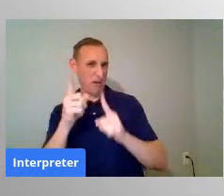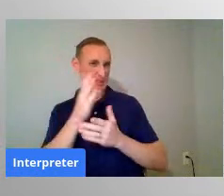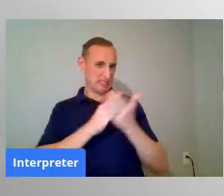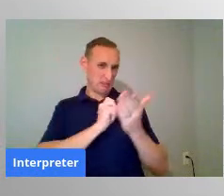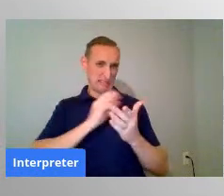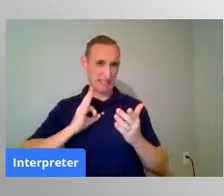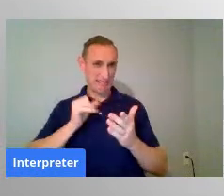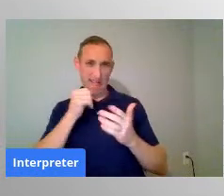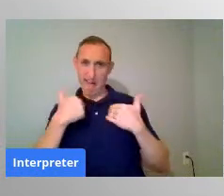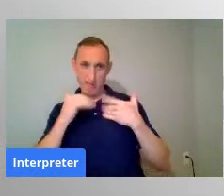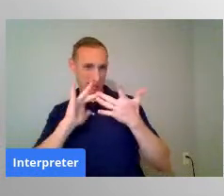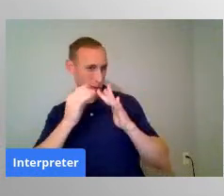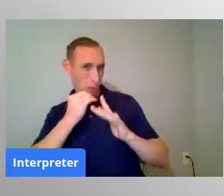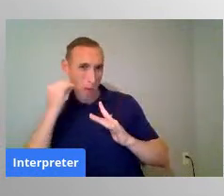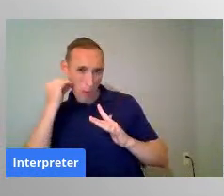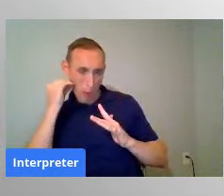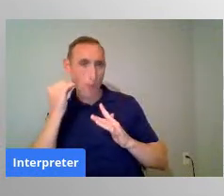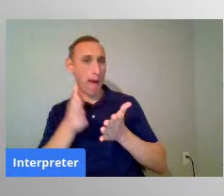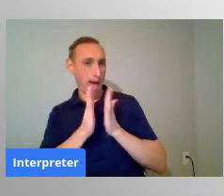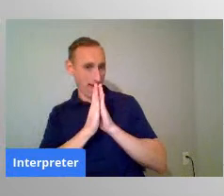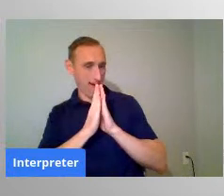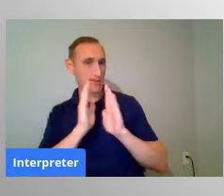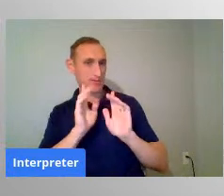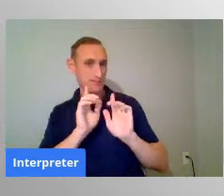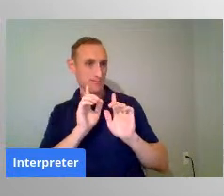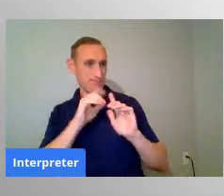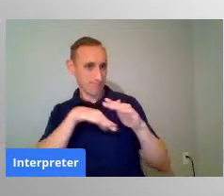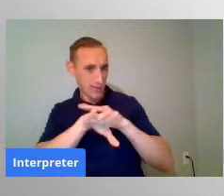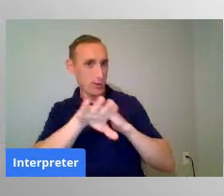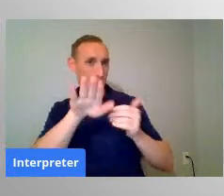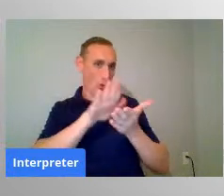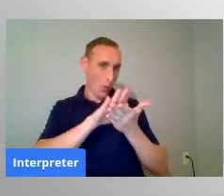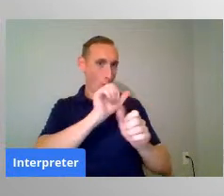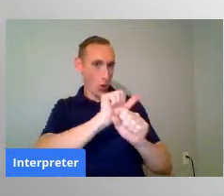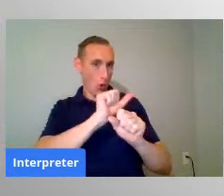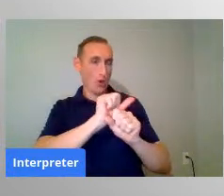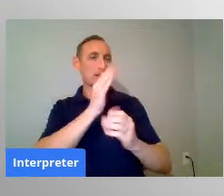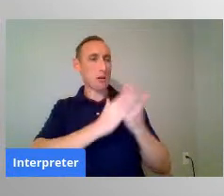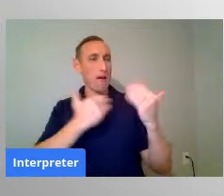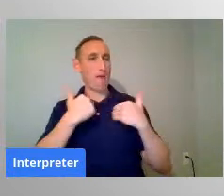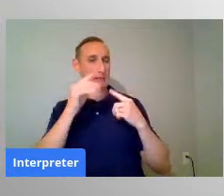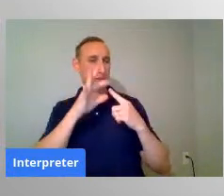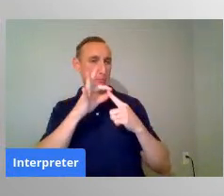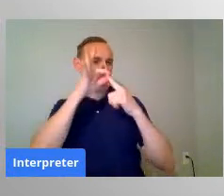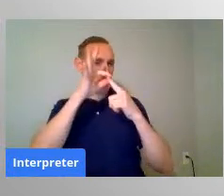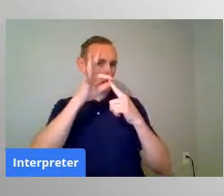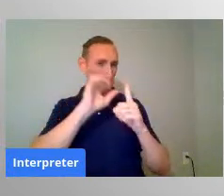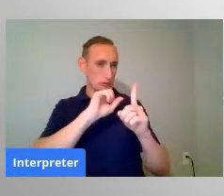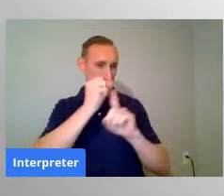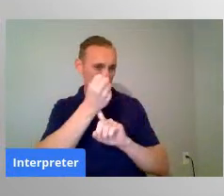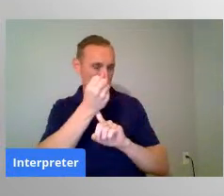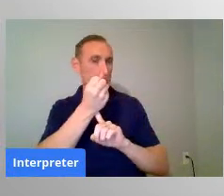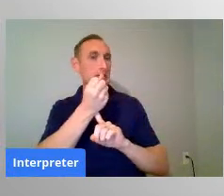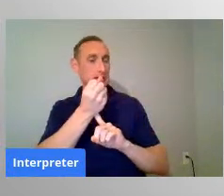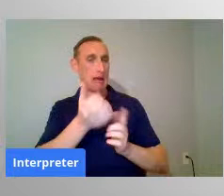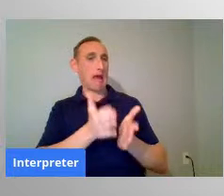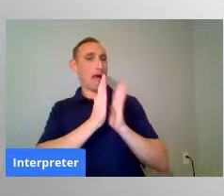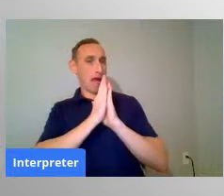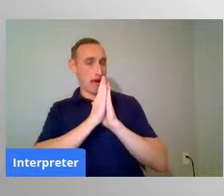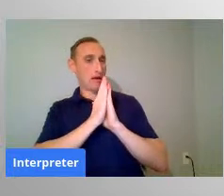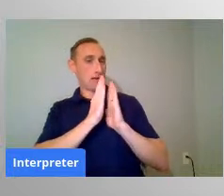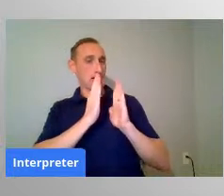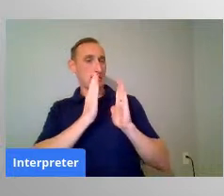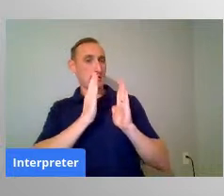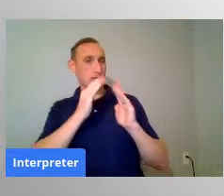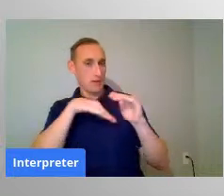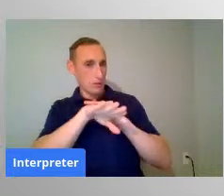Okay. And so there are people with unique circumstances that have asked to be at the building because